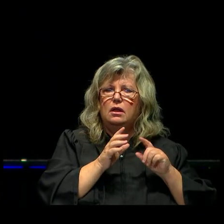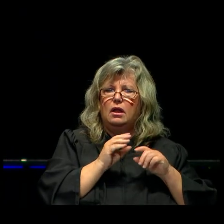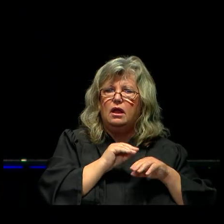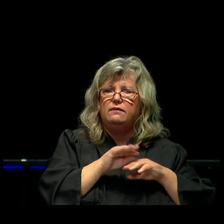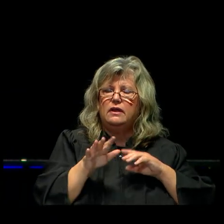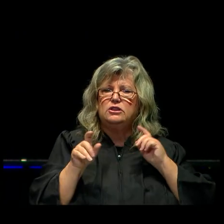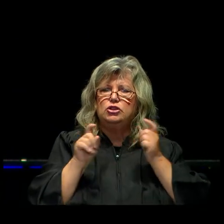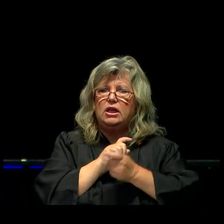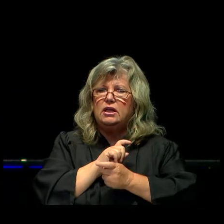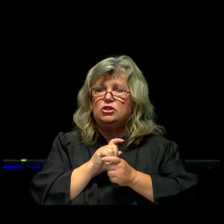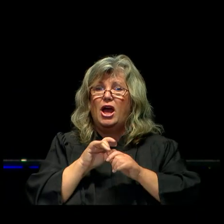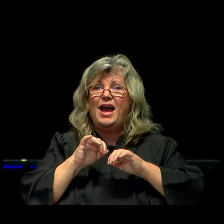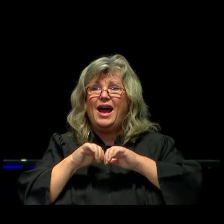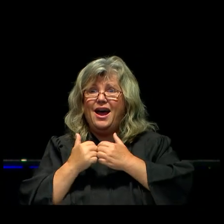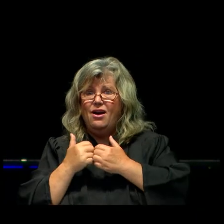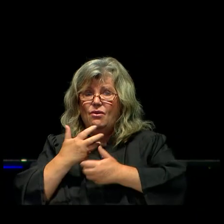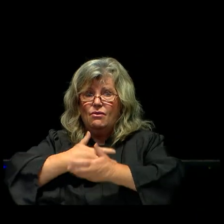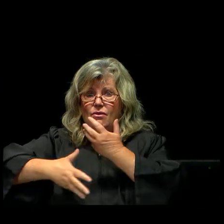others is so critical.